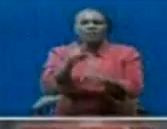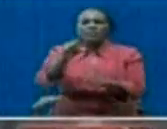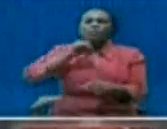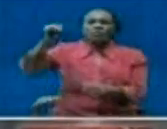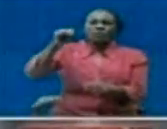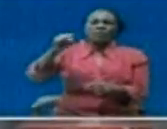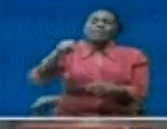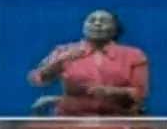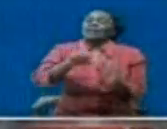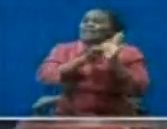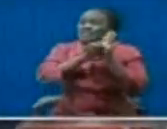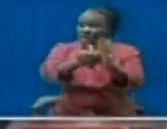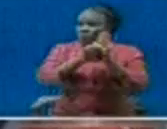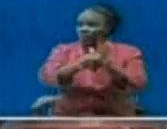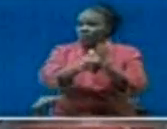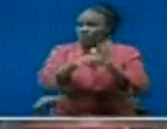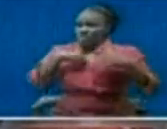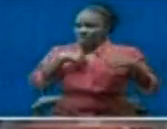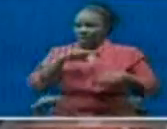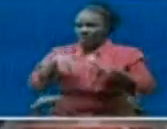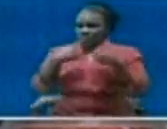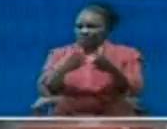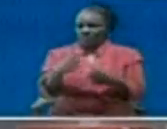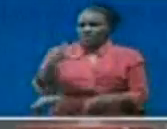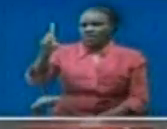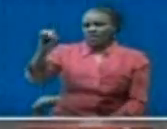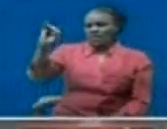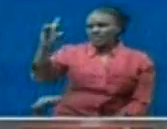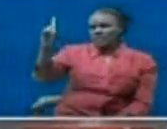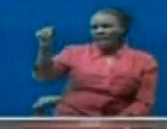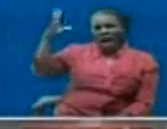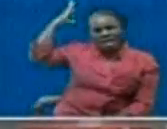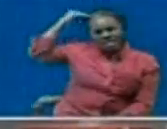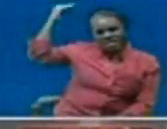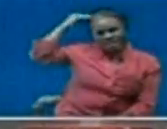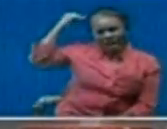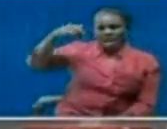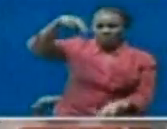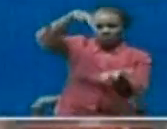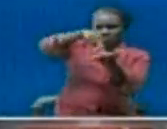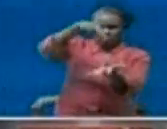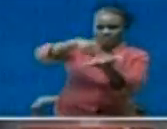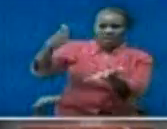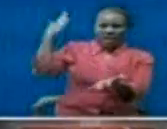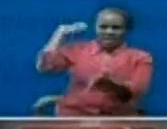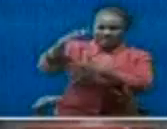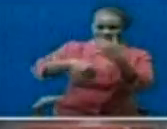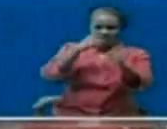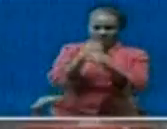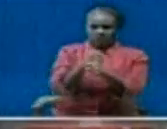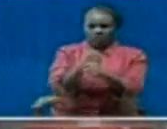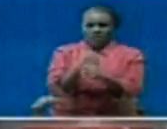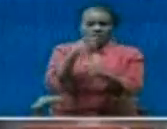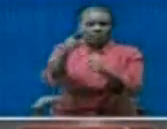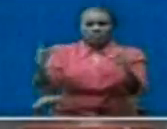some people. But let me give you an example. Abdu Badida ran in a campaign that lasted less than 90 days